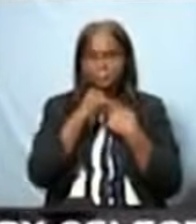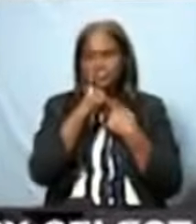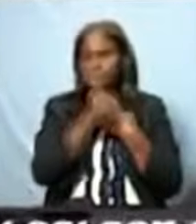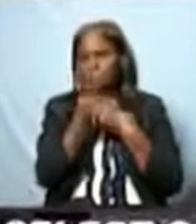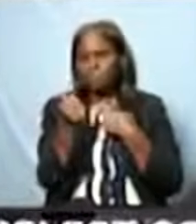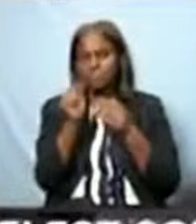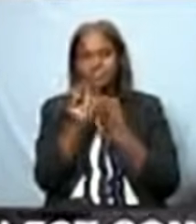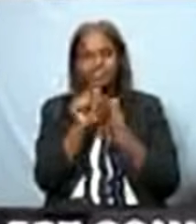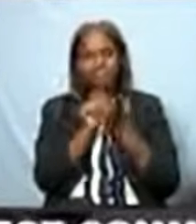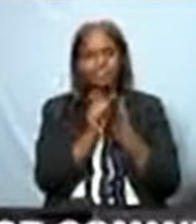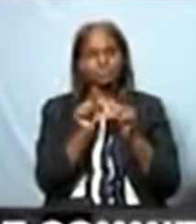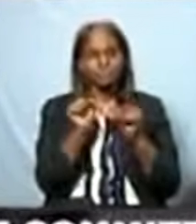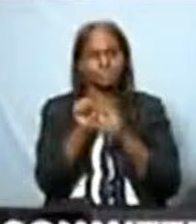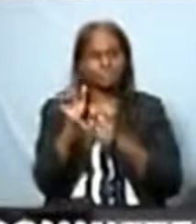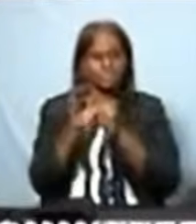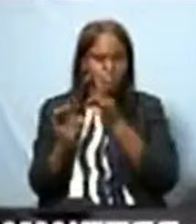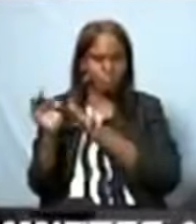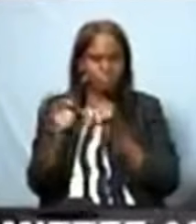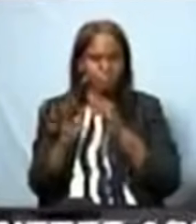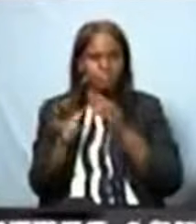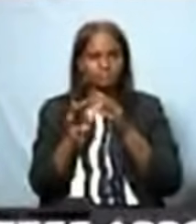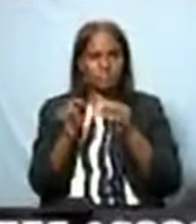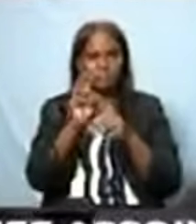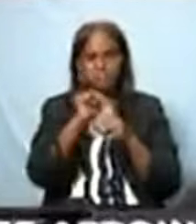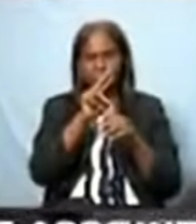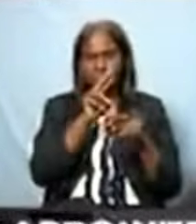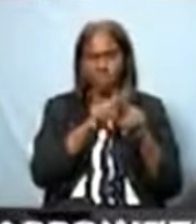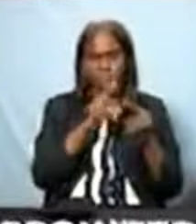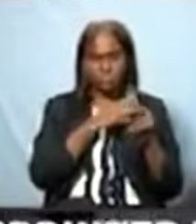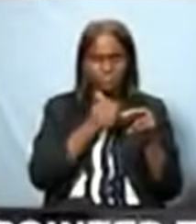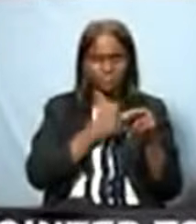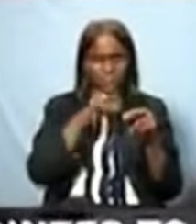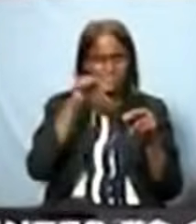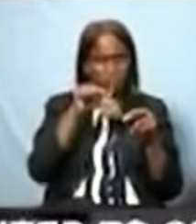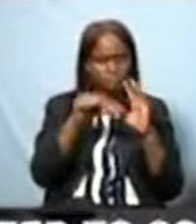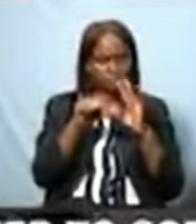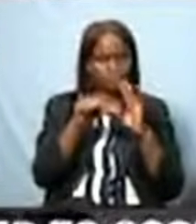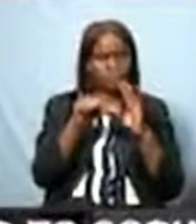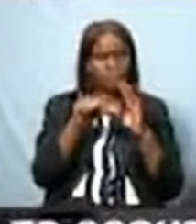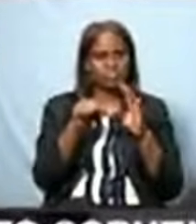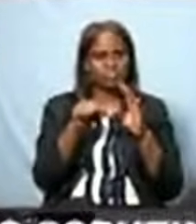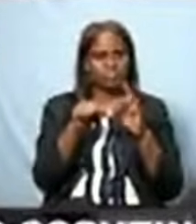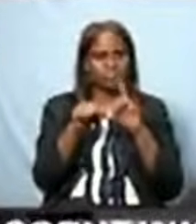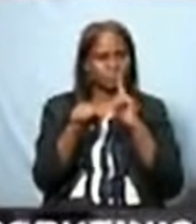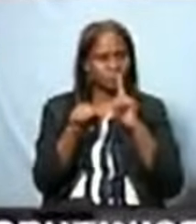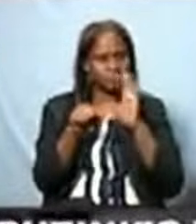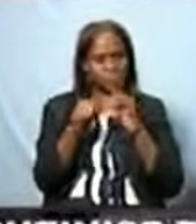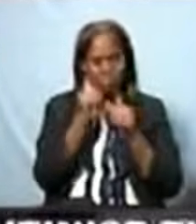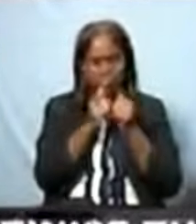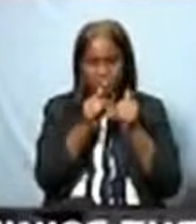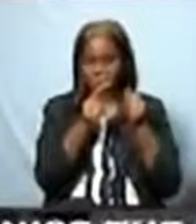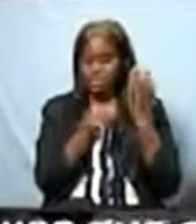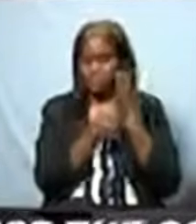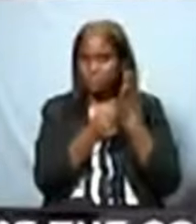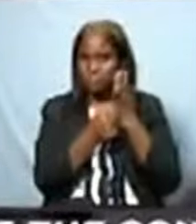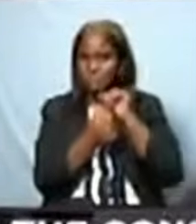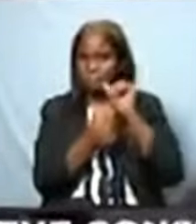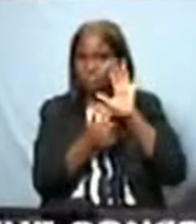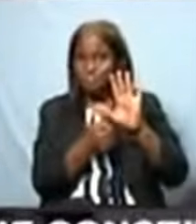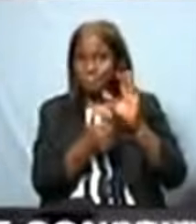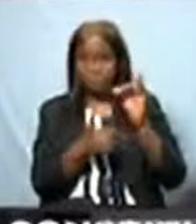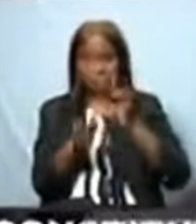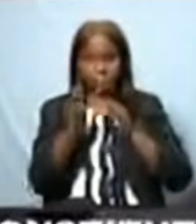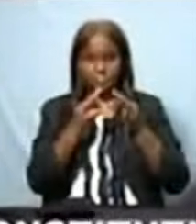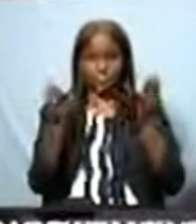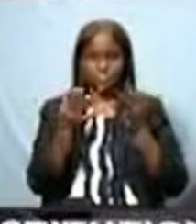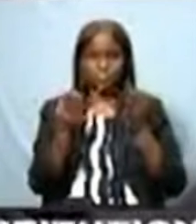our laws as defined. And Mr. Chairperson, I qualified that since this term is not